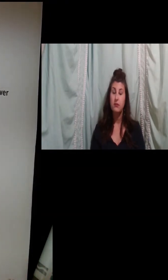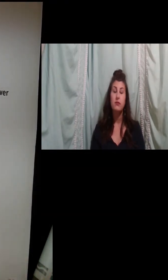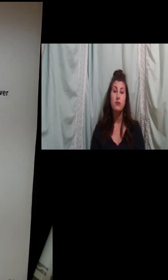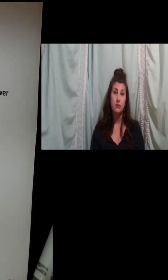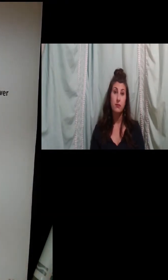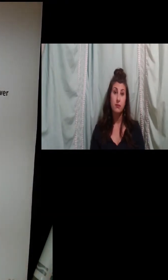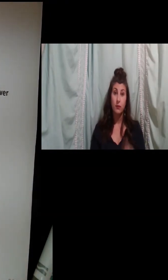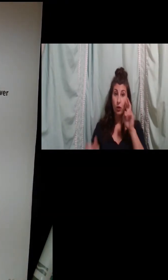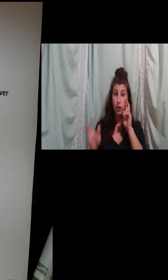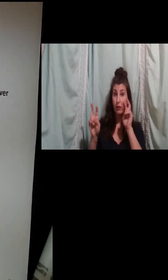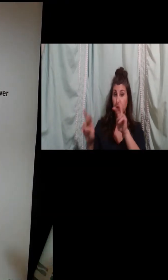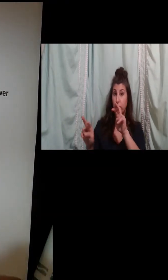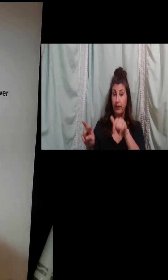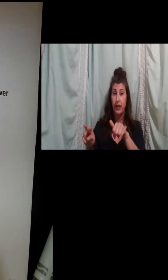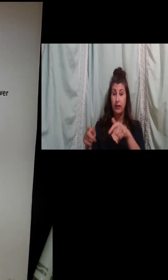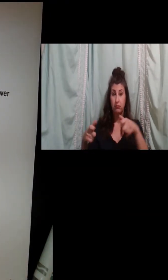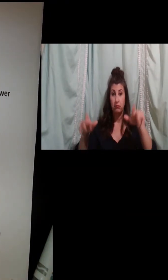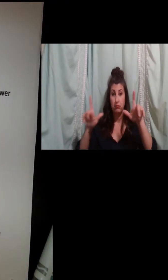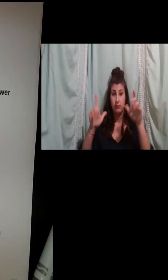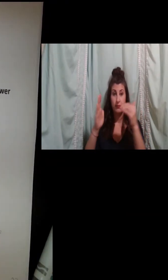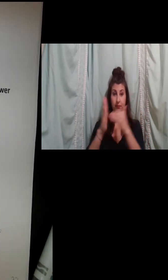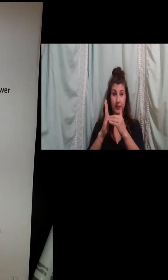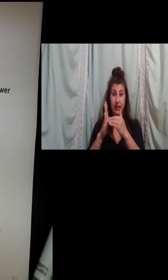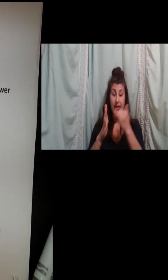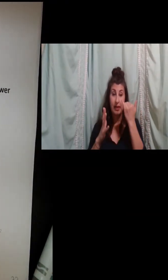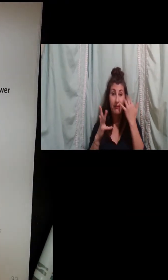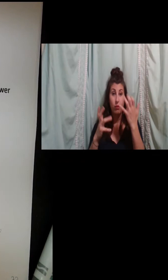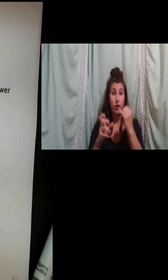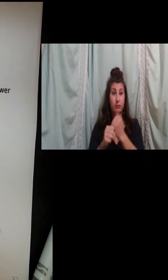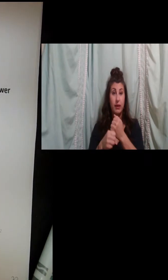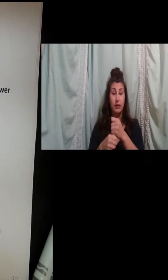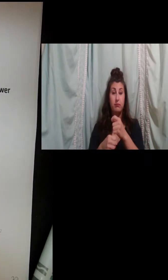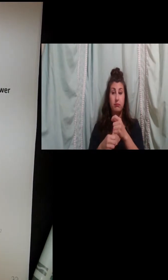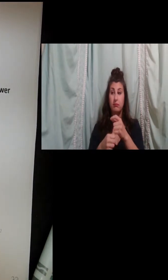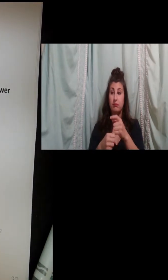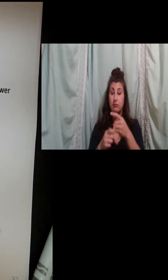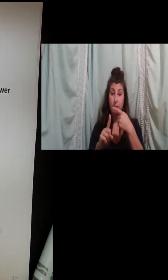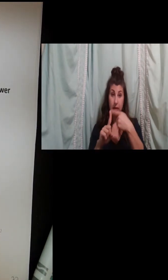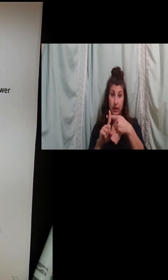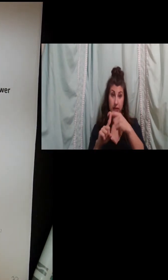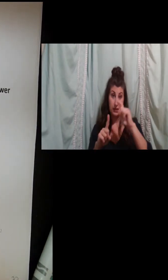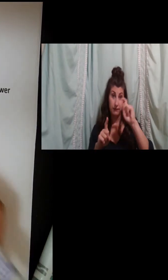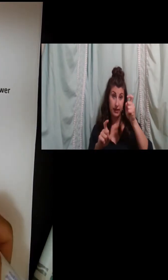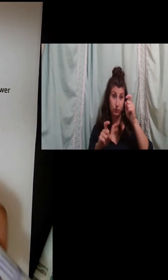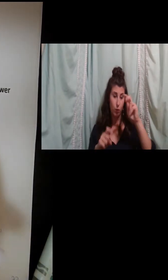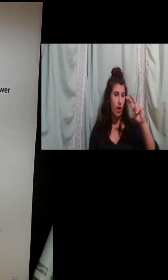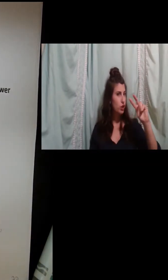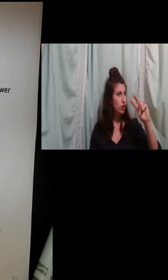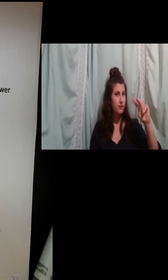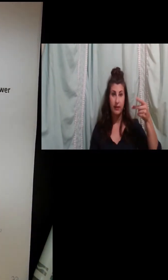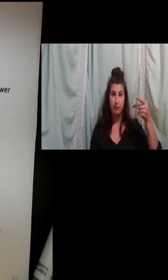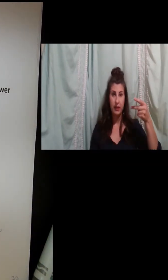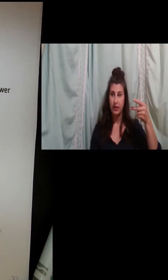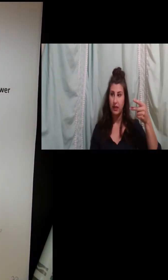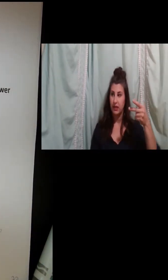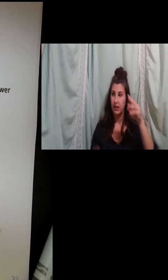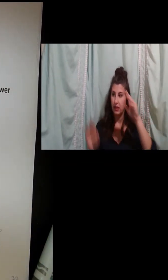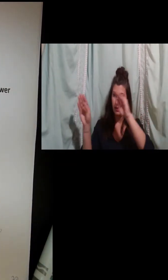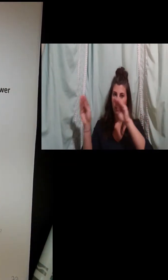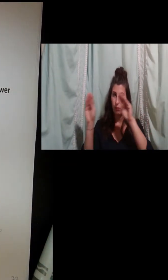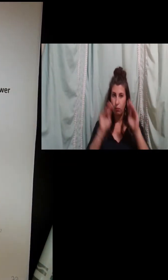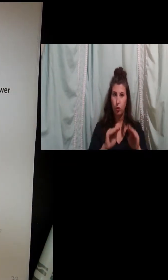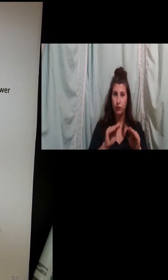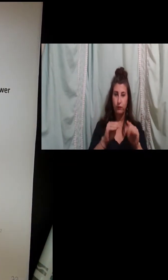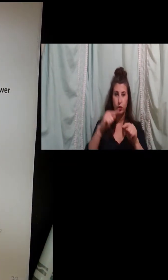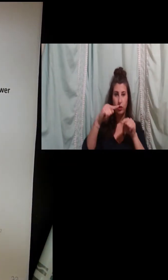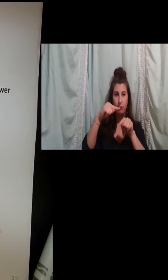So we're looking at this slide again. All right, if I want to make it a positive exponent, I flip it. Here, this will go